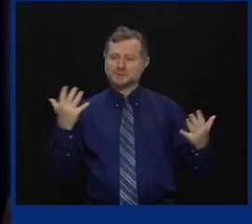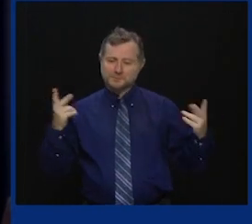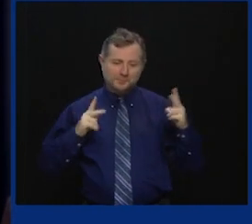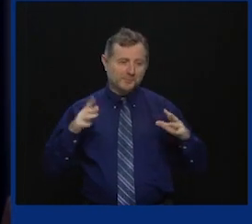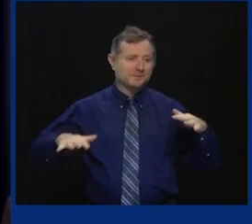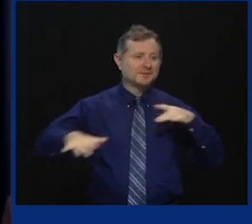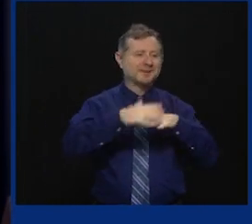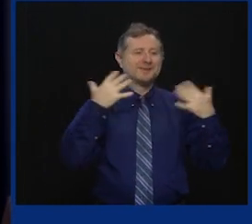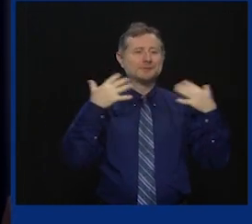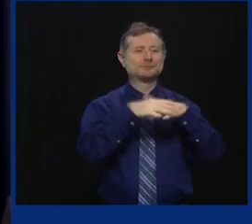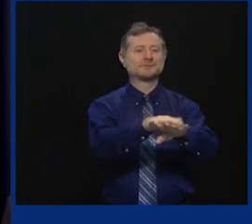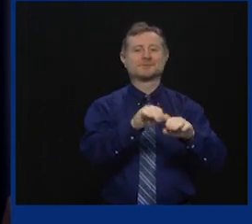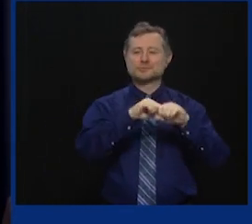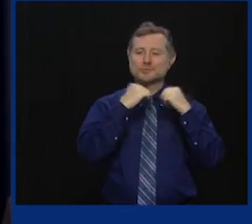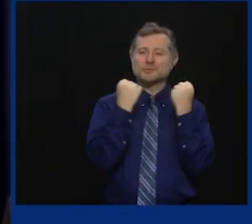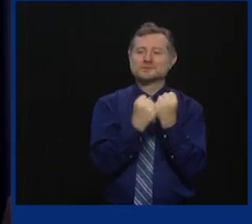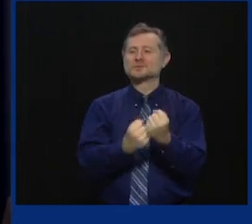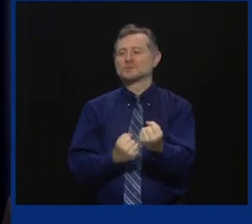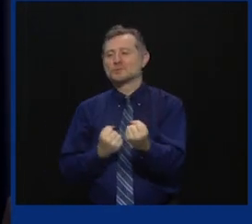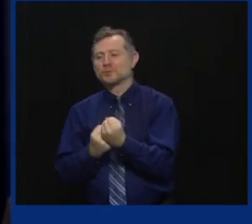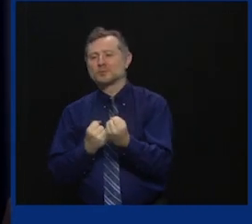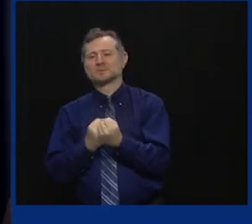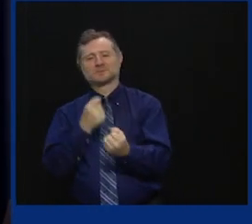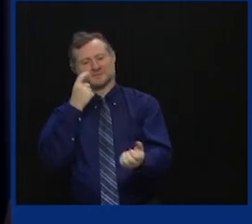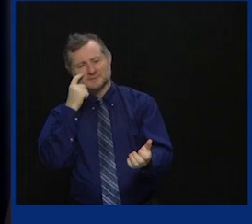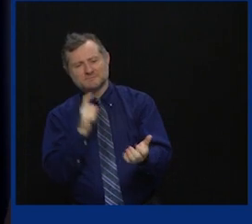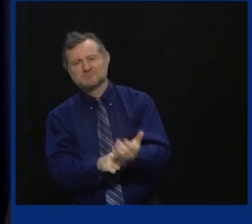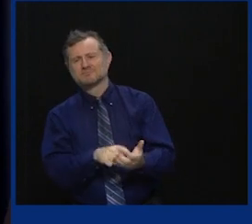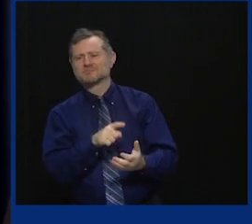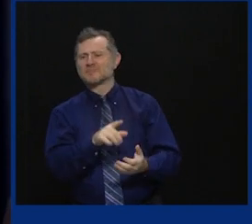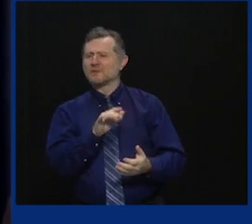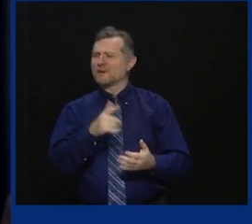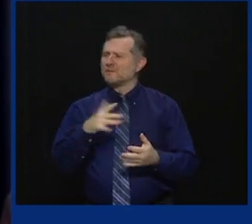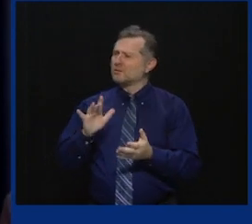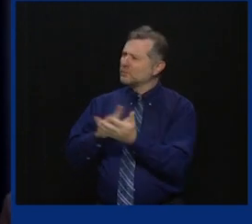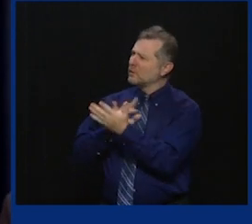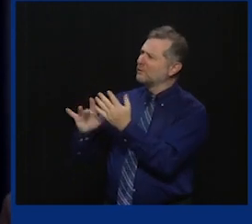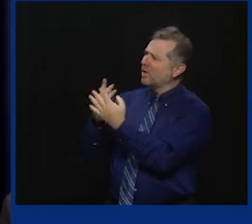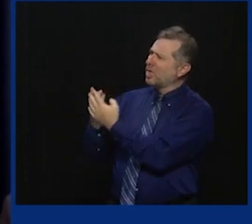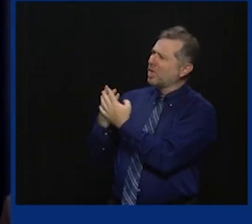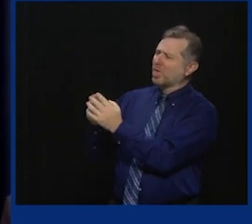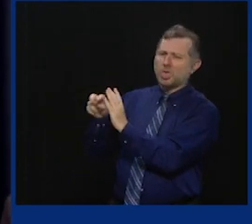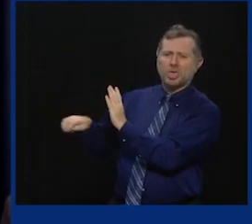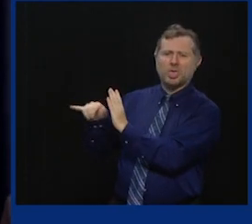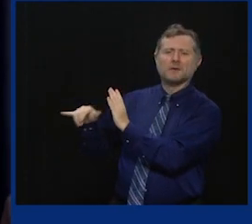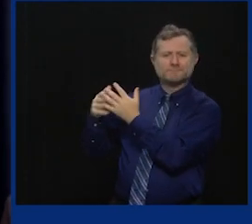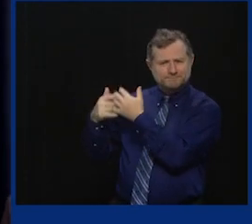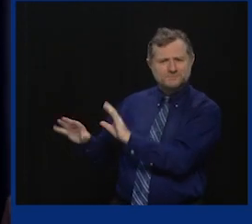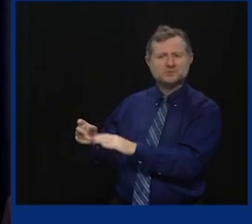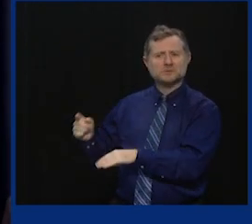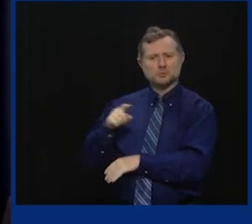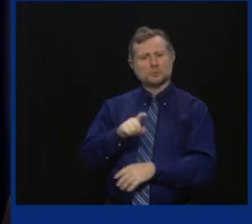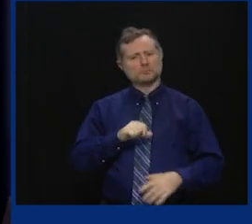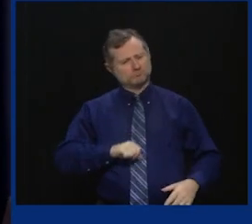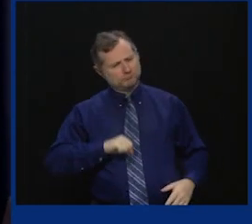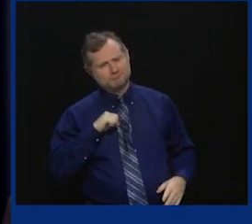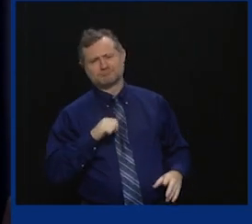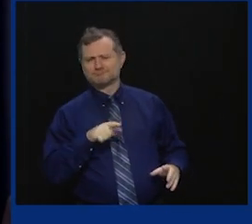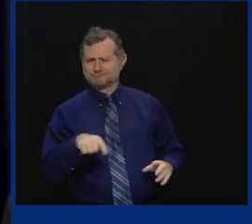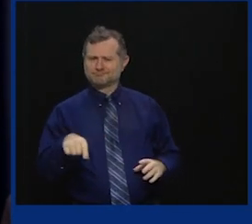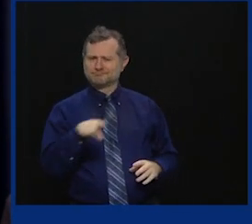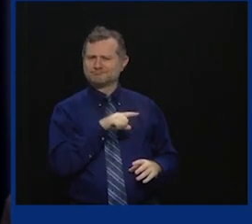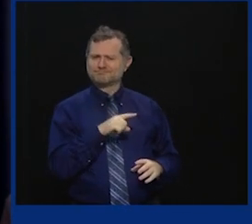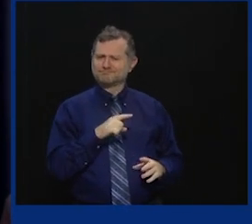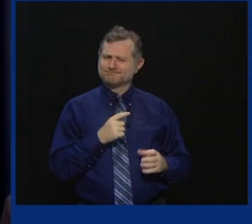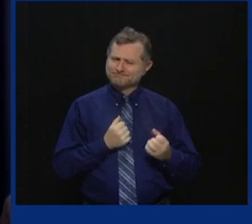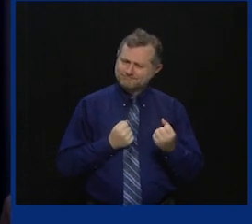the support and the acknowledgement that they have paid their debt. I am so proud to have been able to push this through. People said,